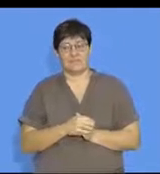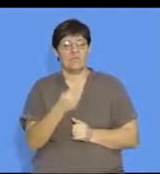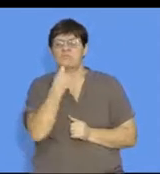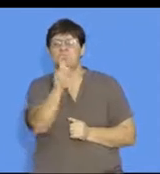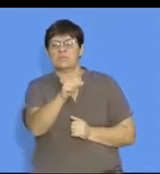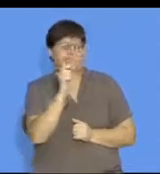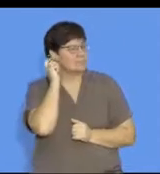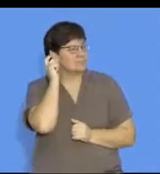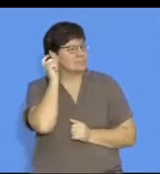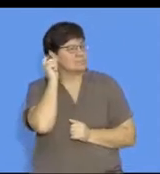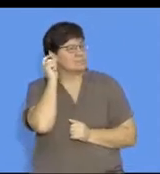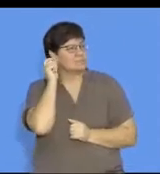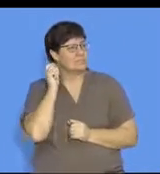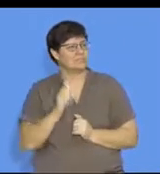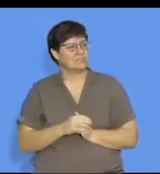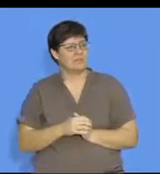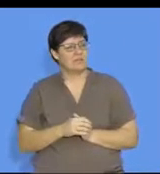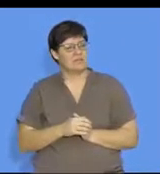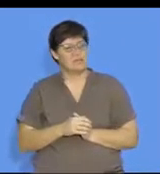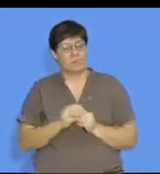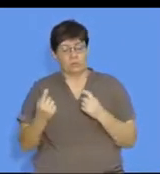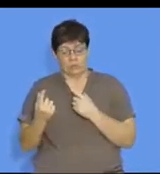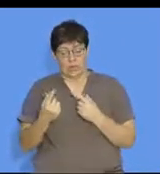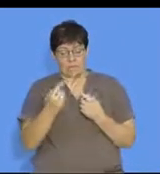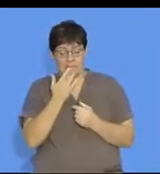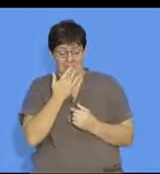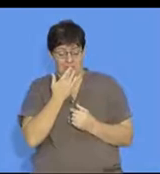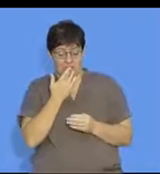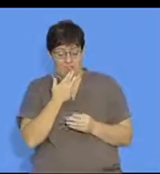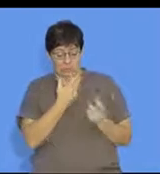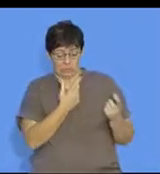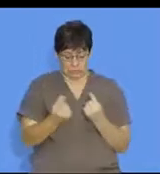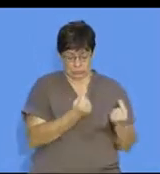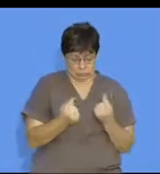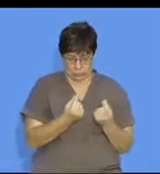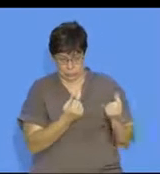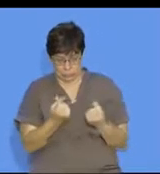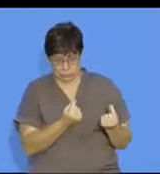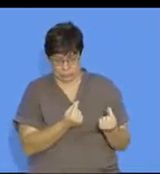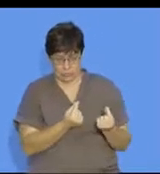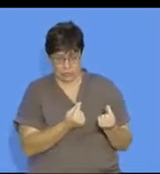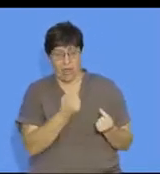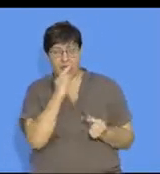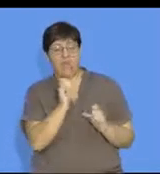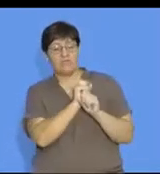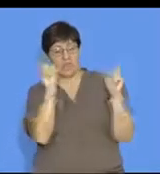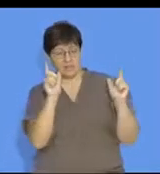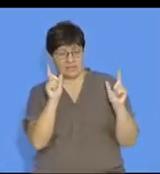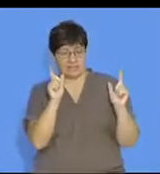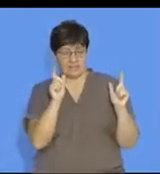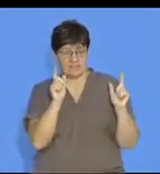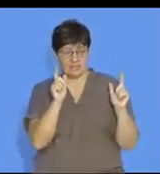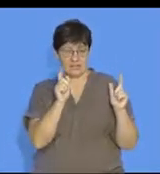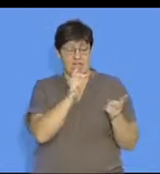then we are saying that as work is done inside the battery, you'd realize